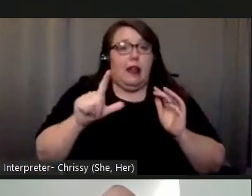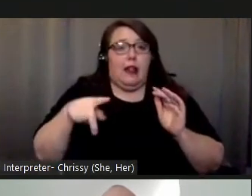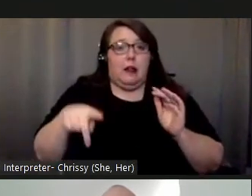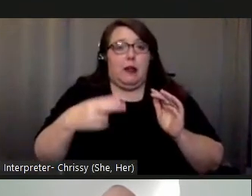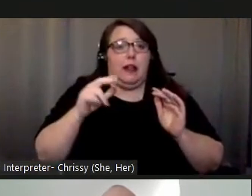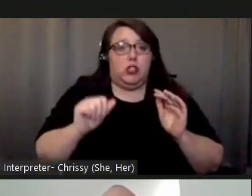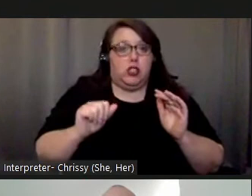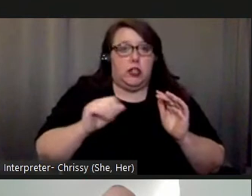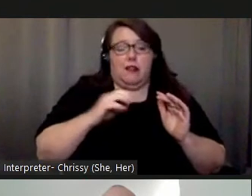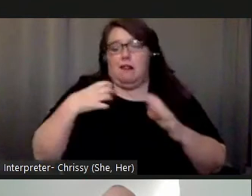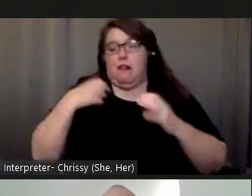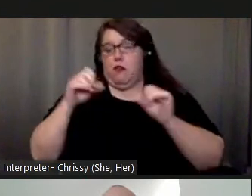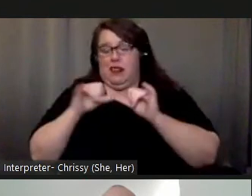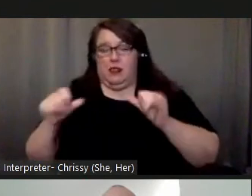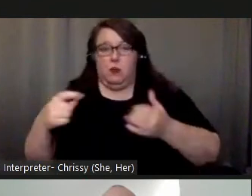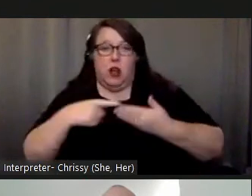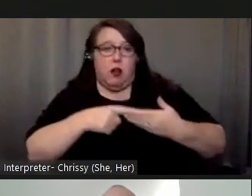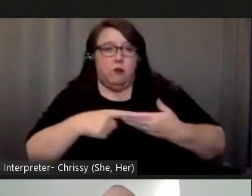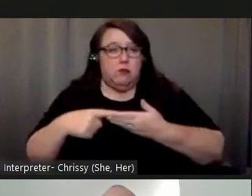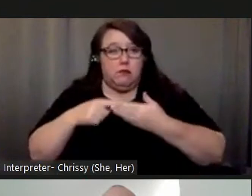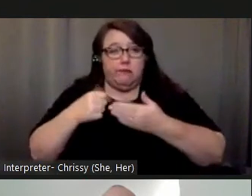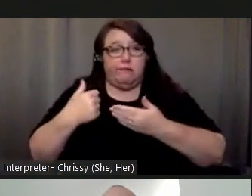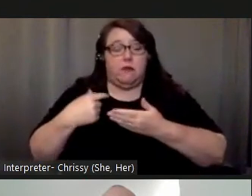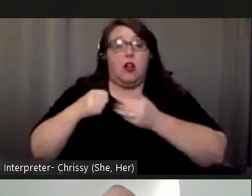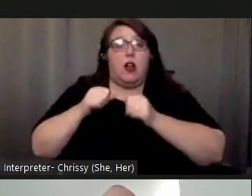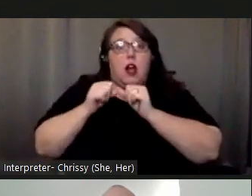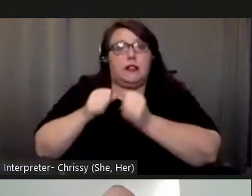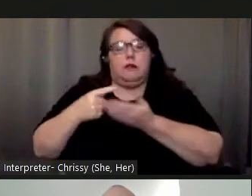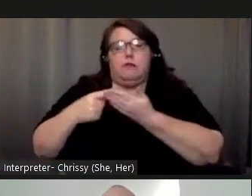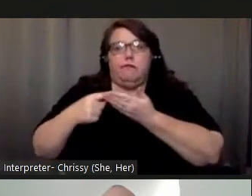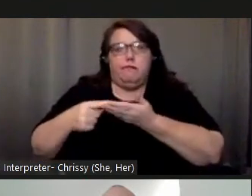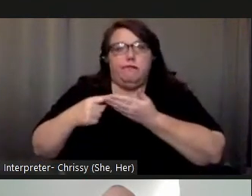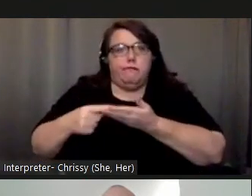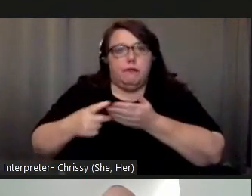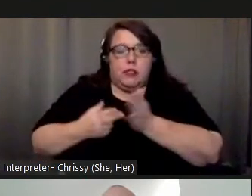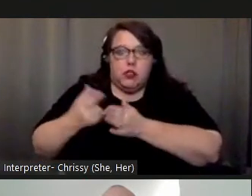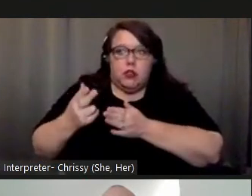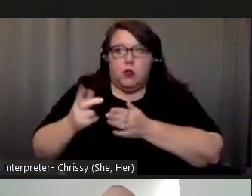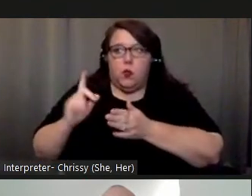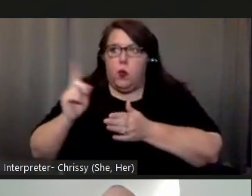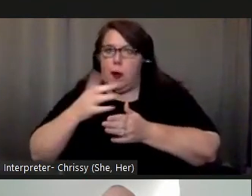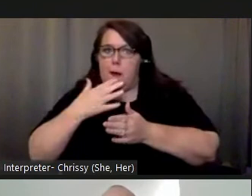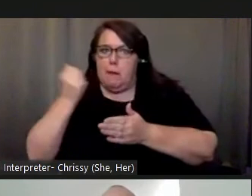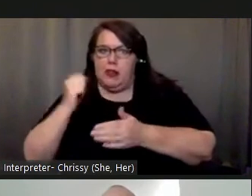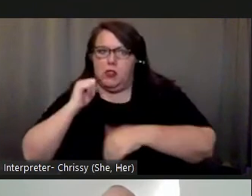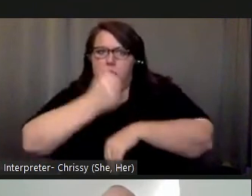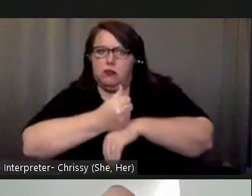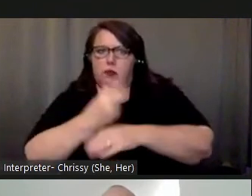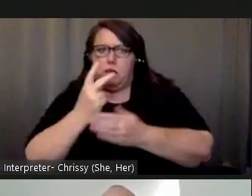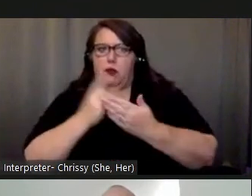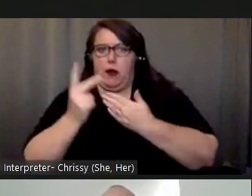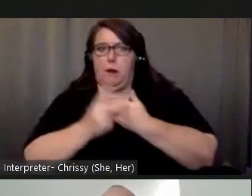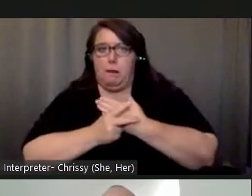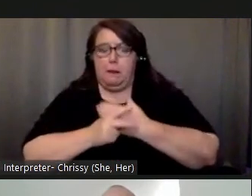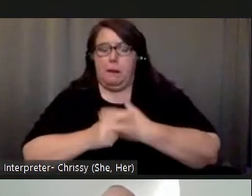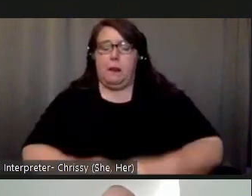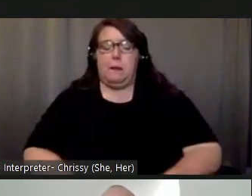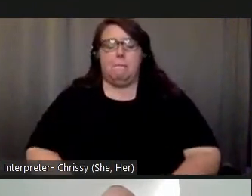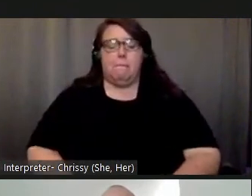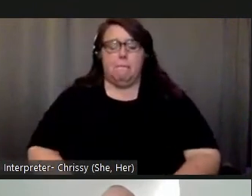and the health systems to make sure we're coordinating where best to build these programs. In addition,